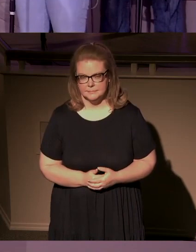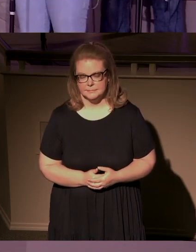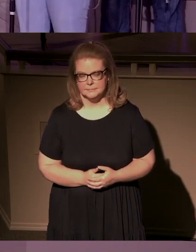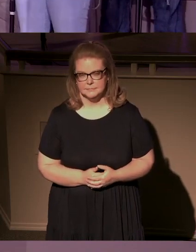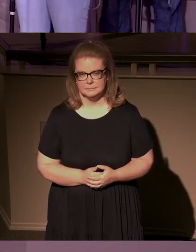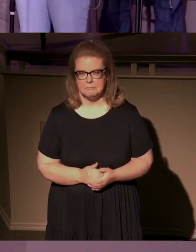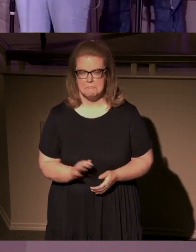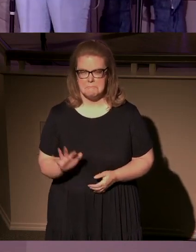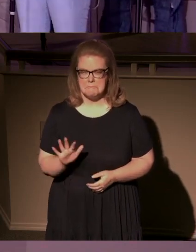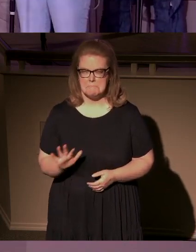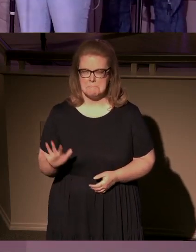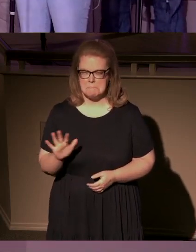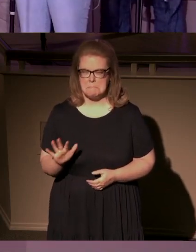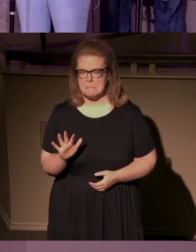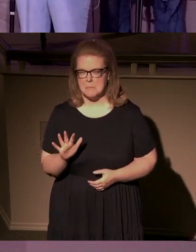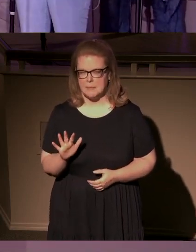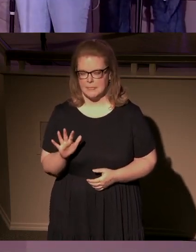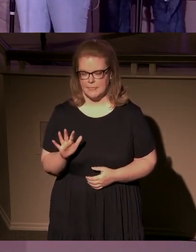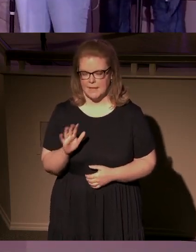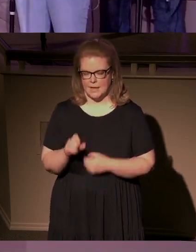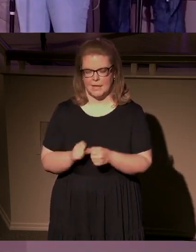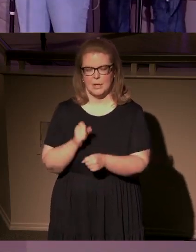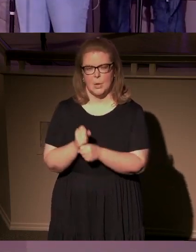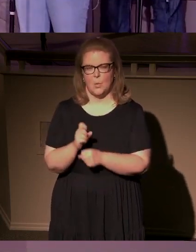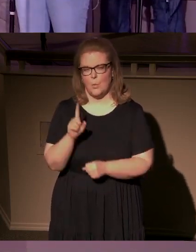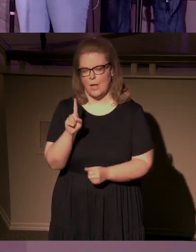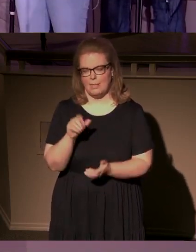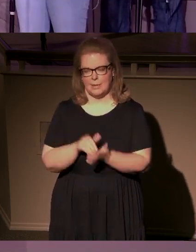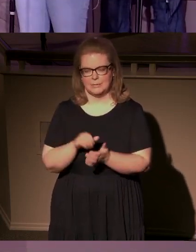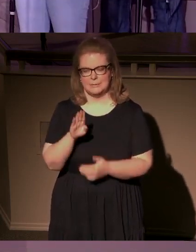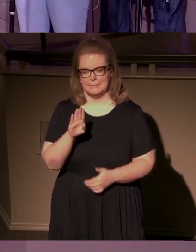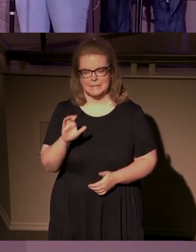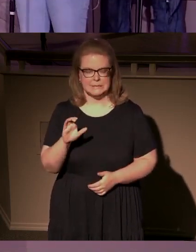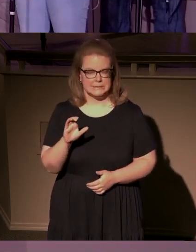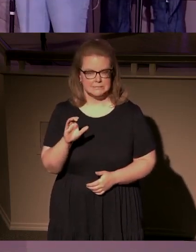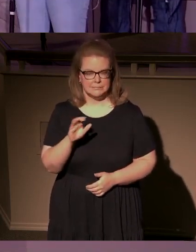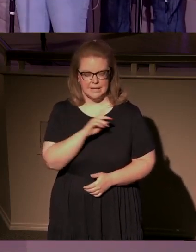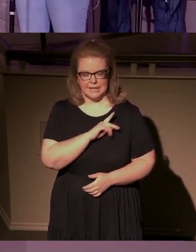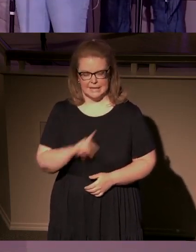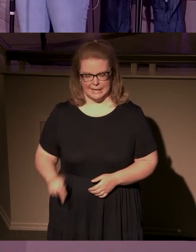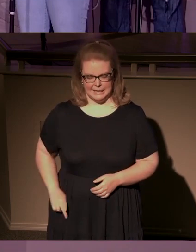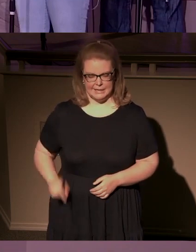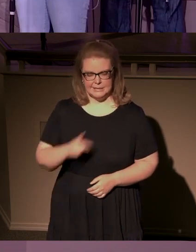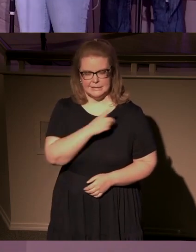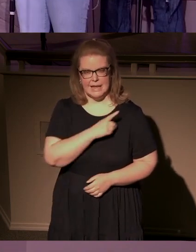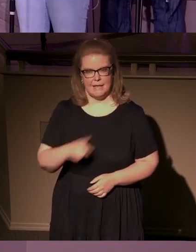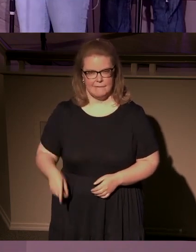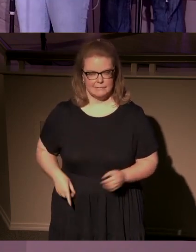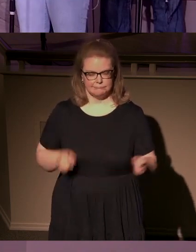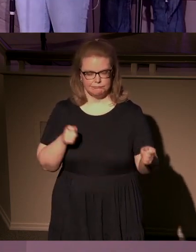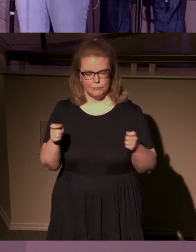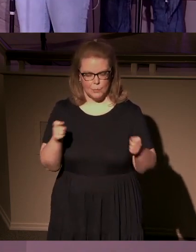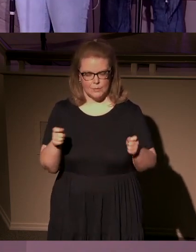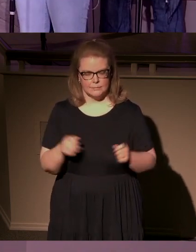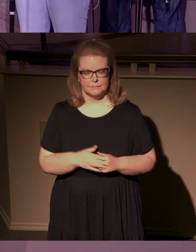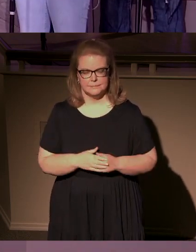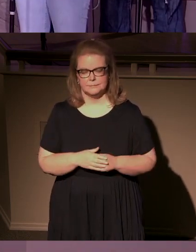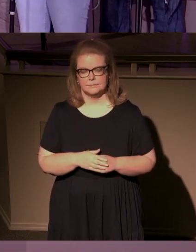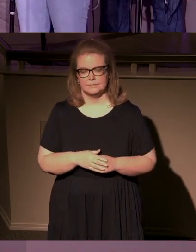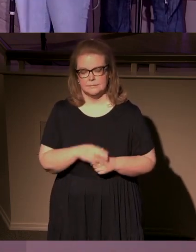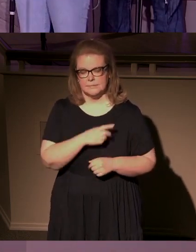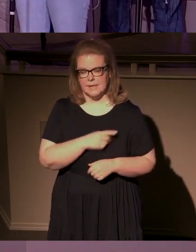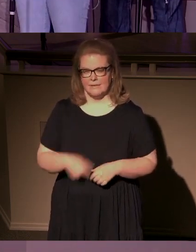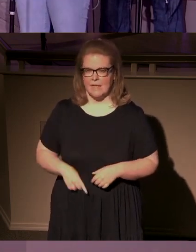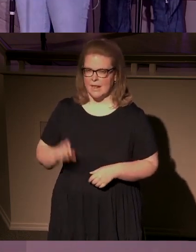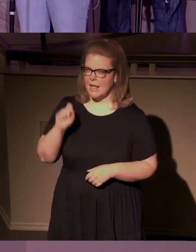Roughly around the year 1000 BC, King David was on the throne, and he asked God, "God, I want